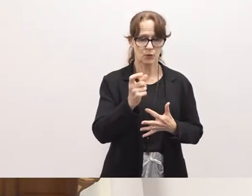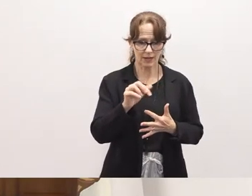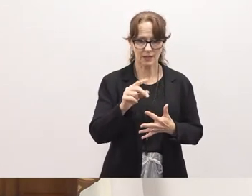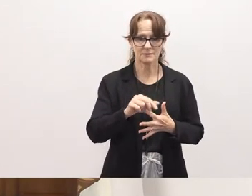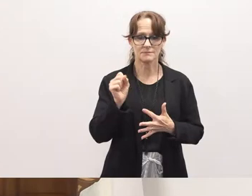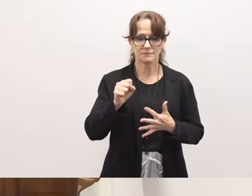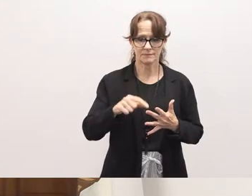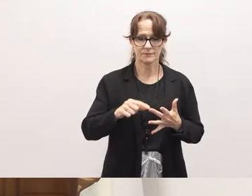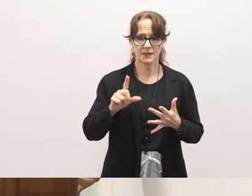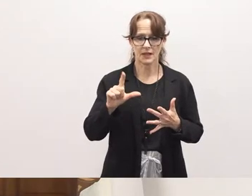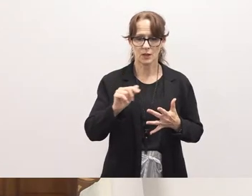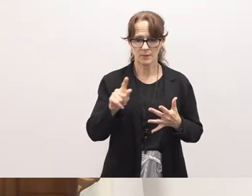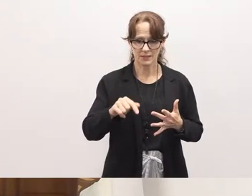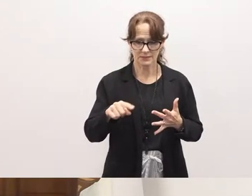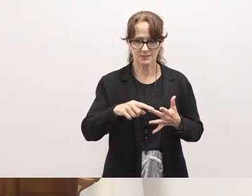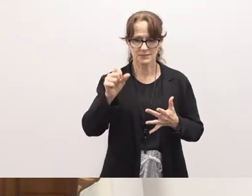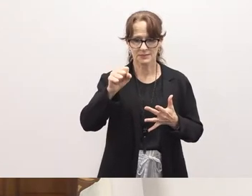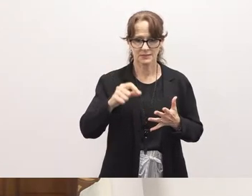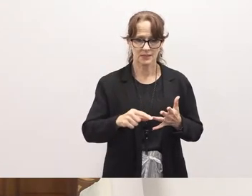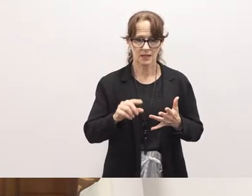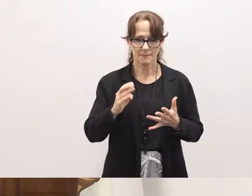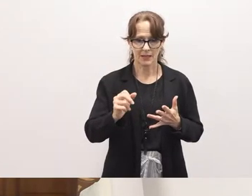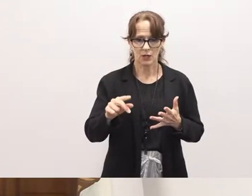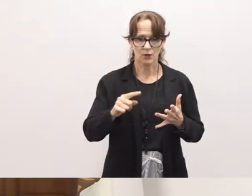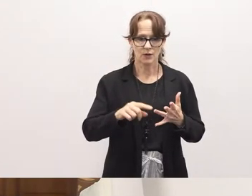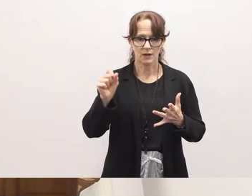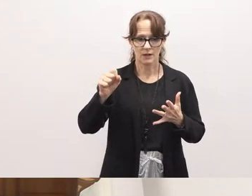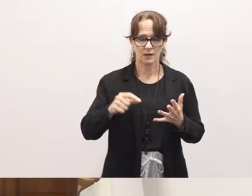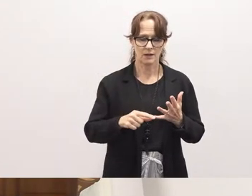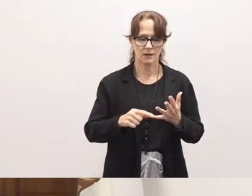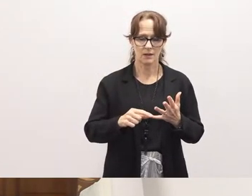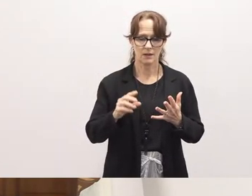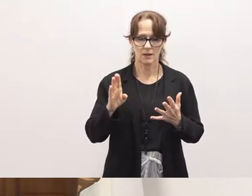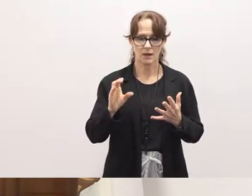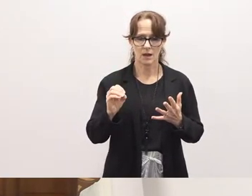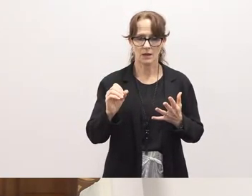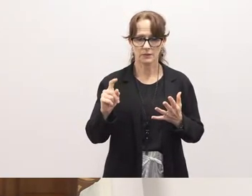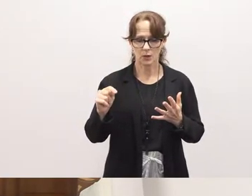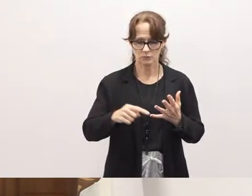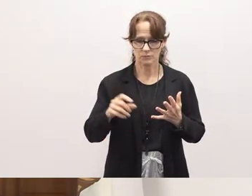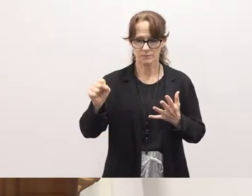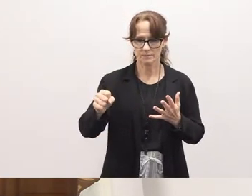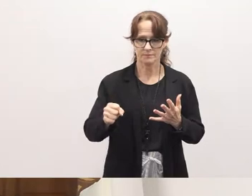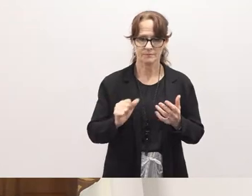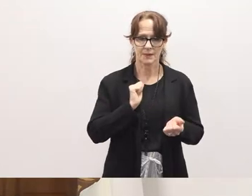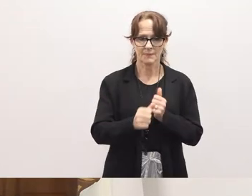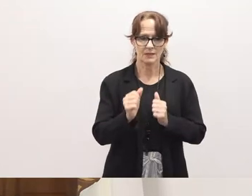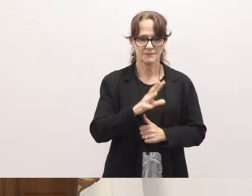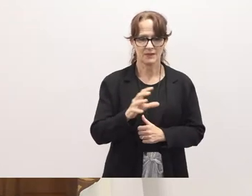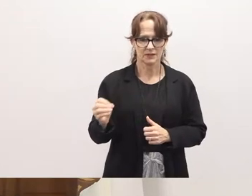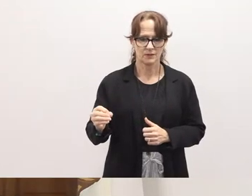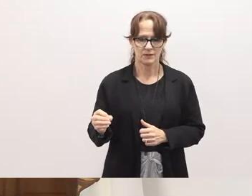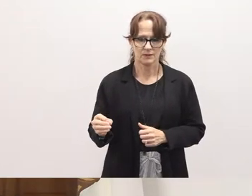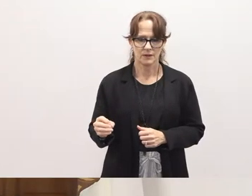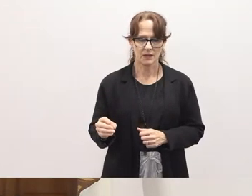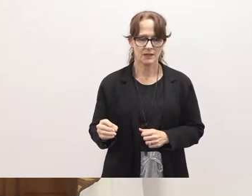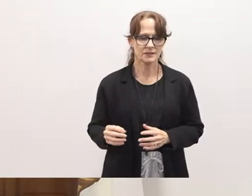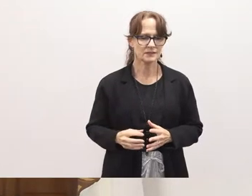Member Lopez? Aye. Member Miller? Aye. And Member Otto? Aye. Thank you. That passes 5-0.